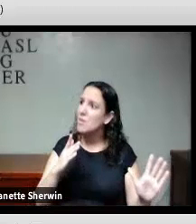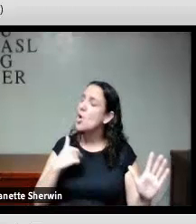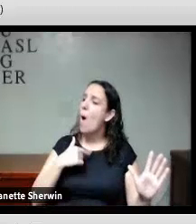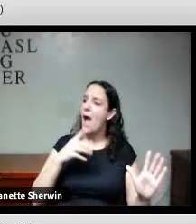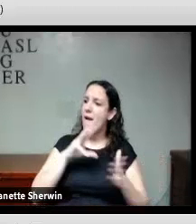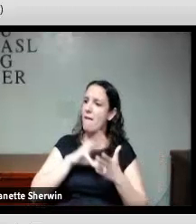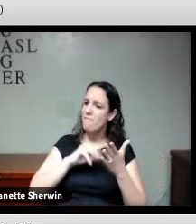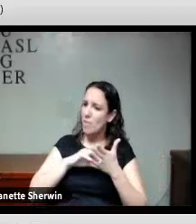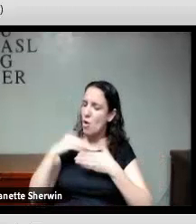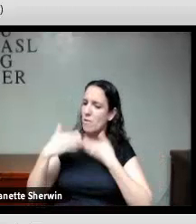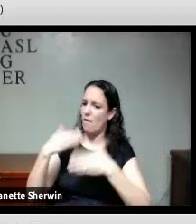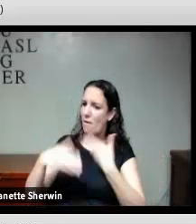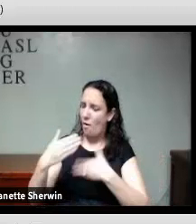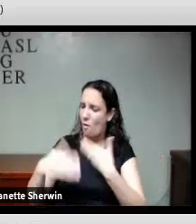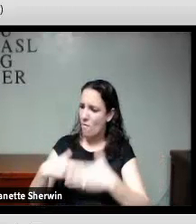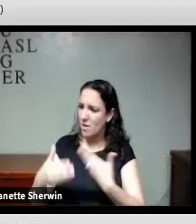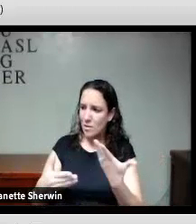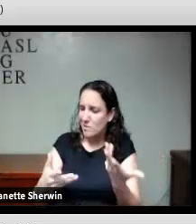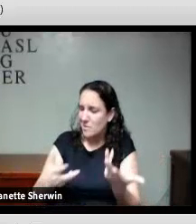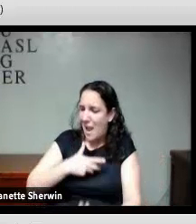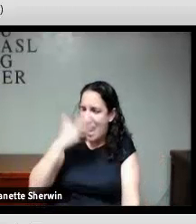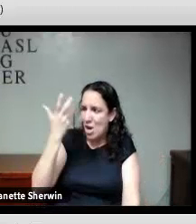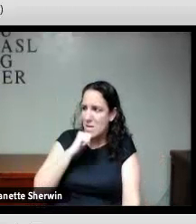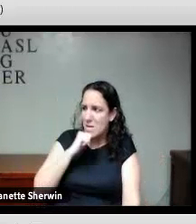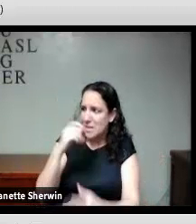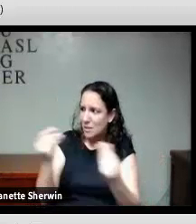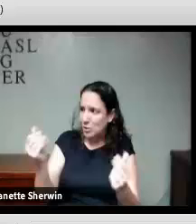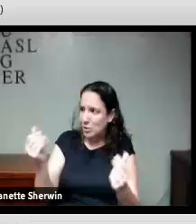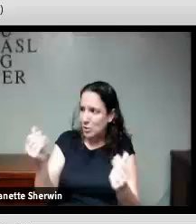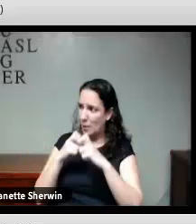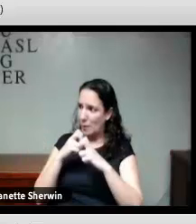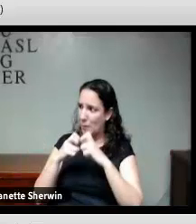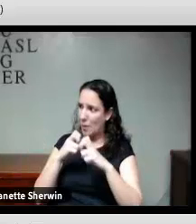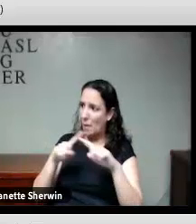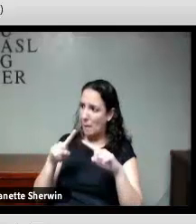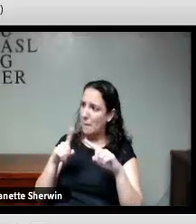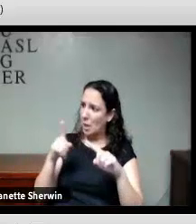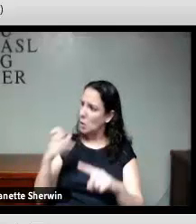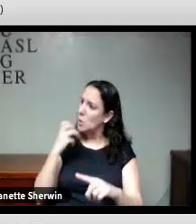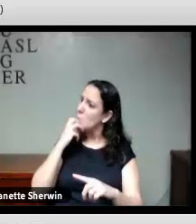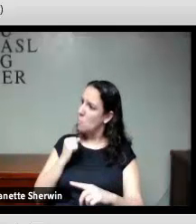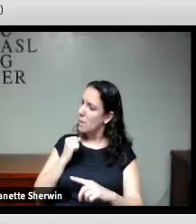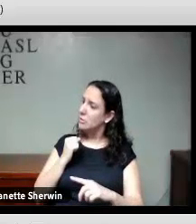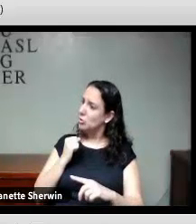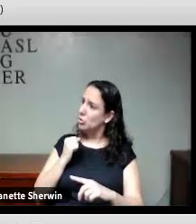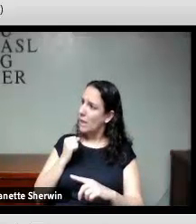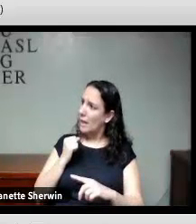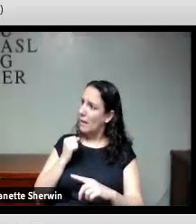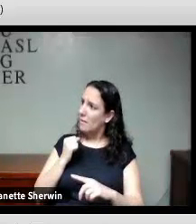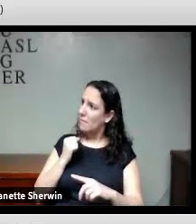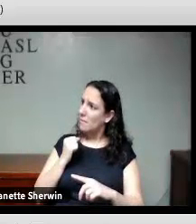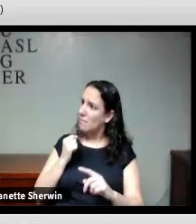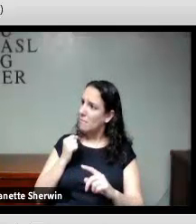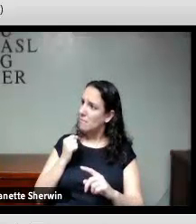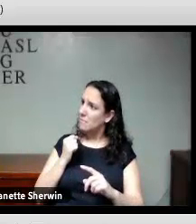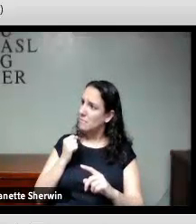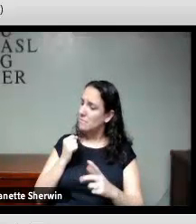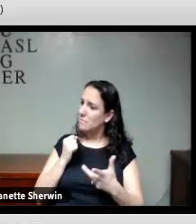it doesn't pay to get angry. But I think he really appreciated the fact that I thanked him for that, because